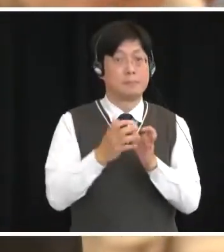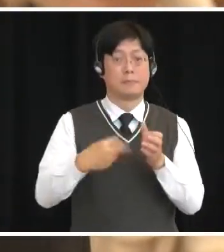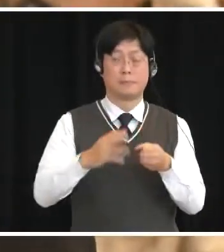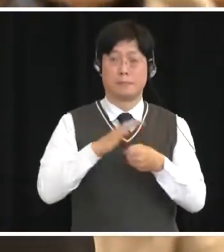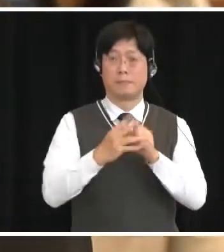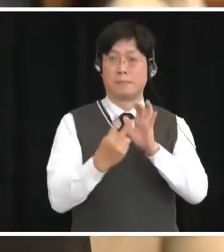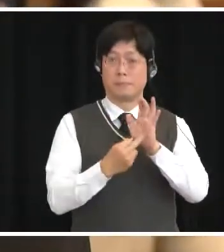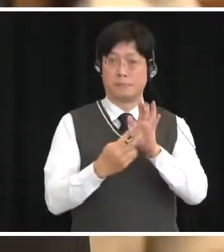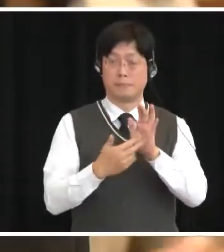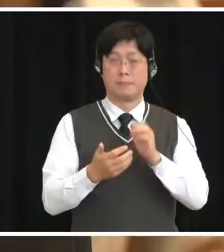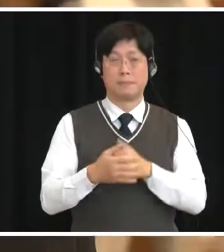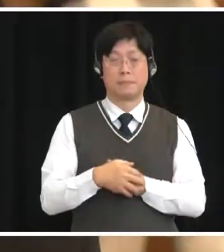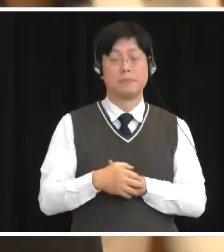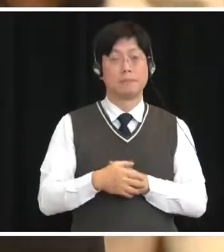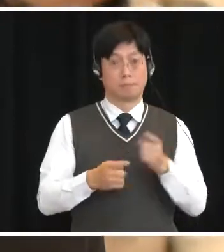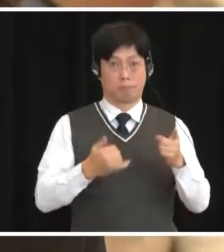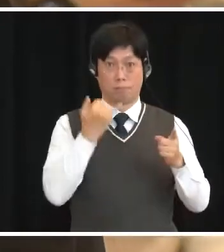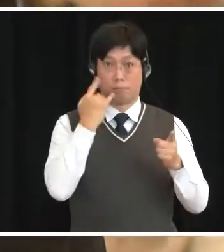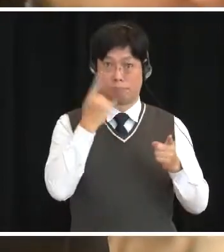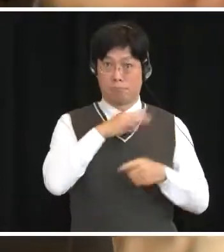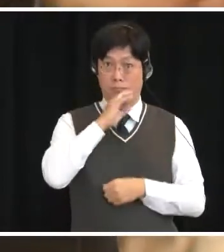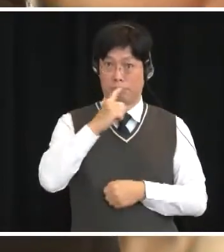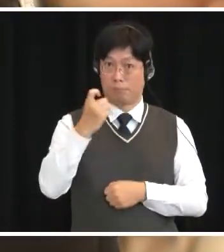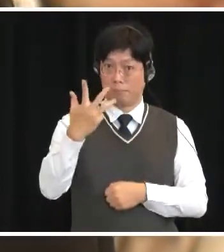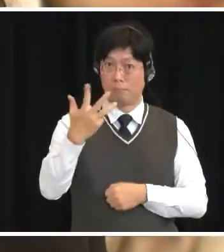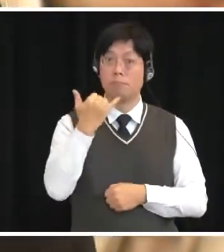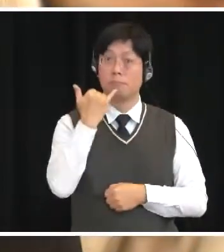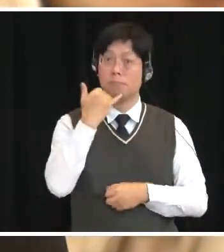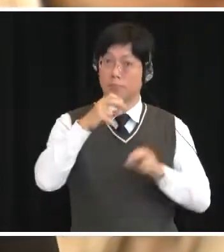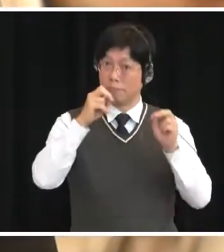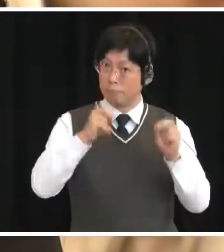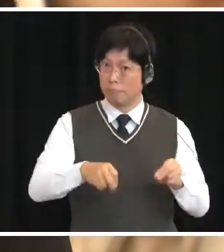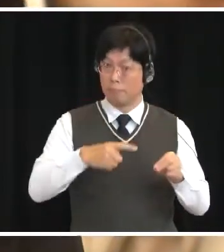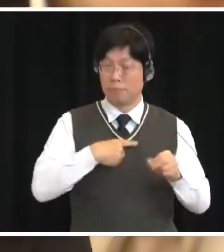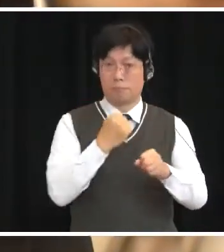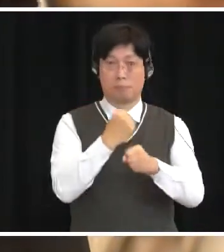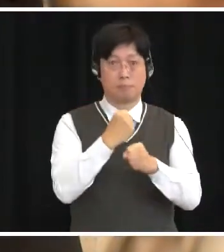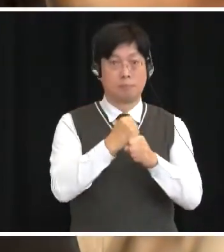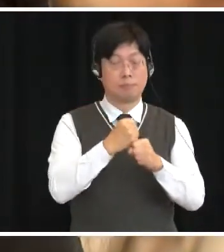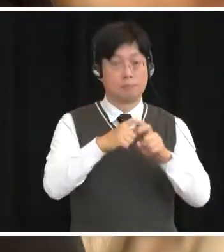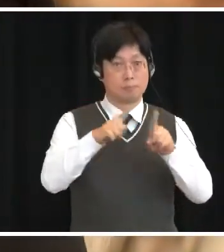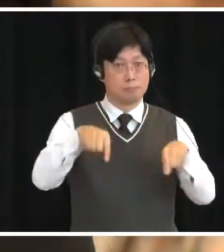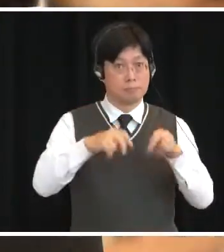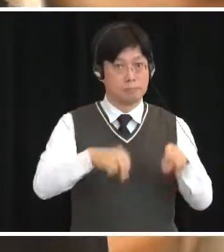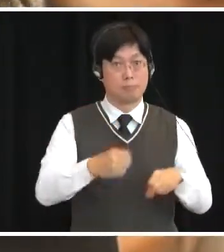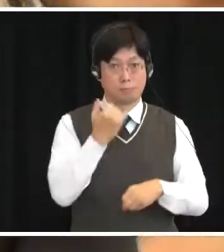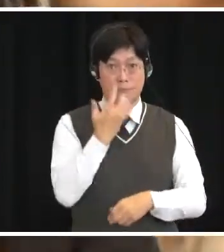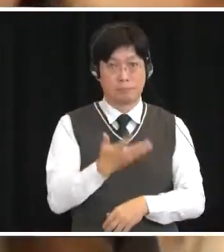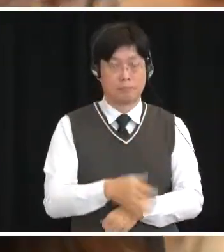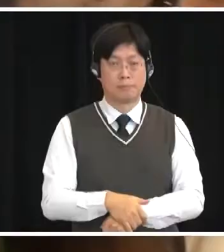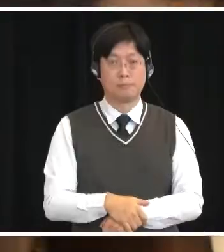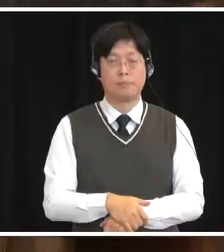Chair, I speak on behalf of the Ministry of Labor.